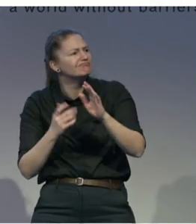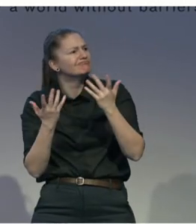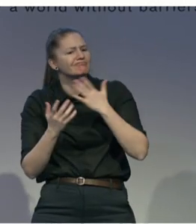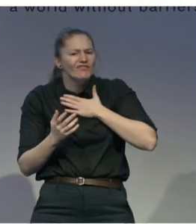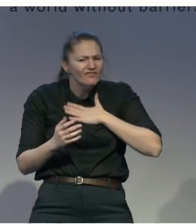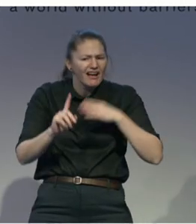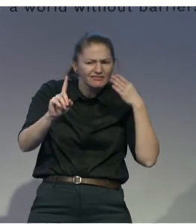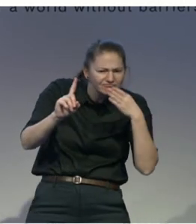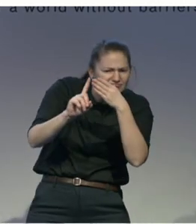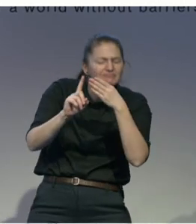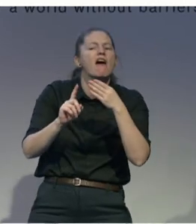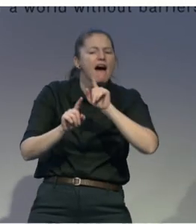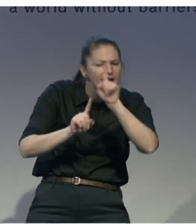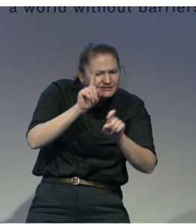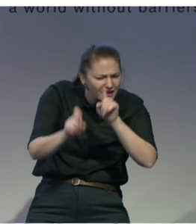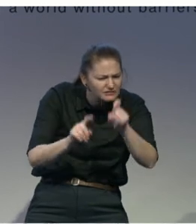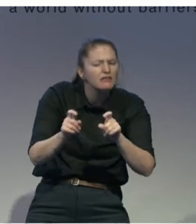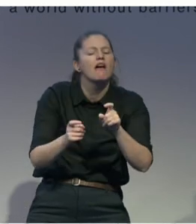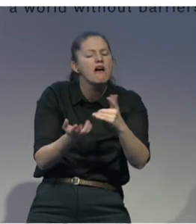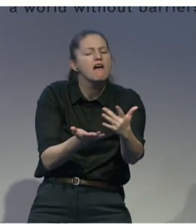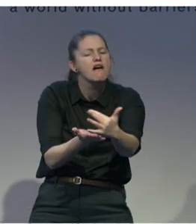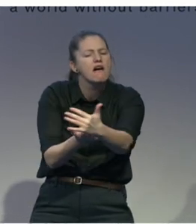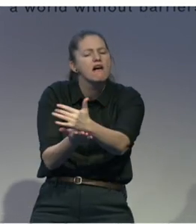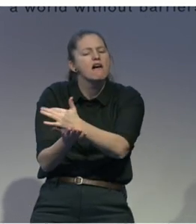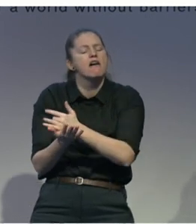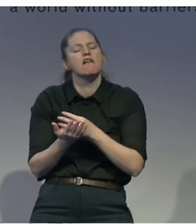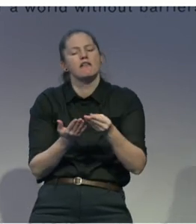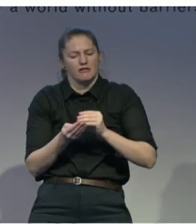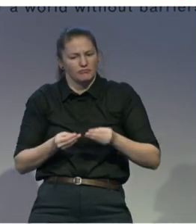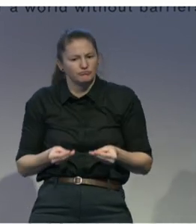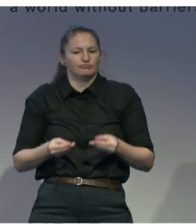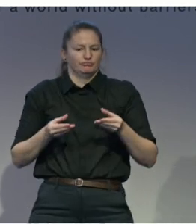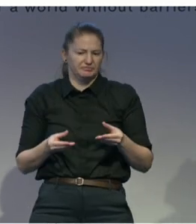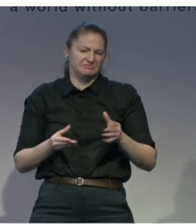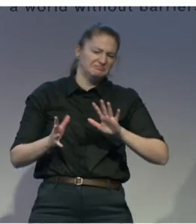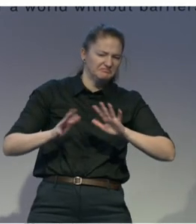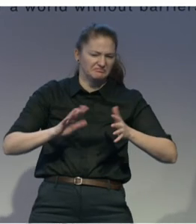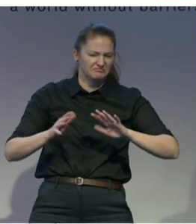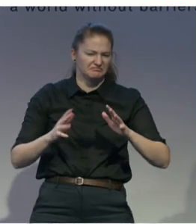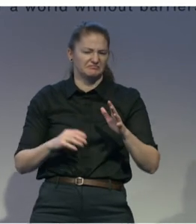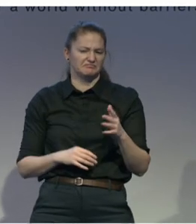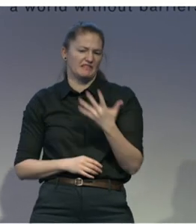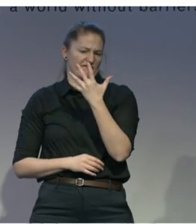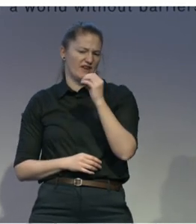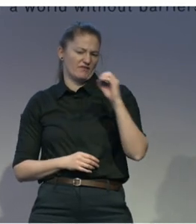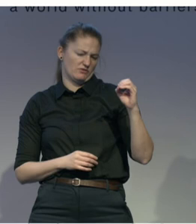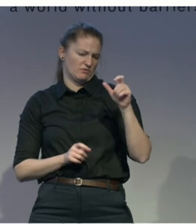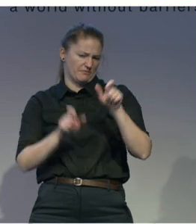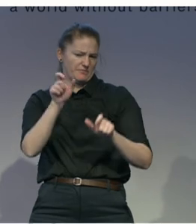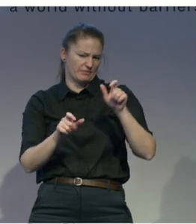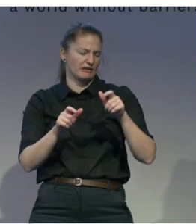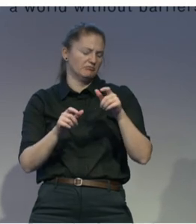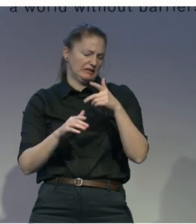laws with the participation of at least 500 persons with disabilities from the four